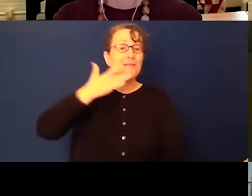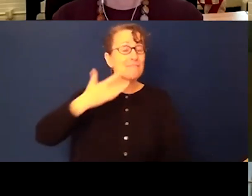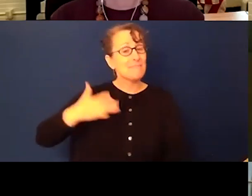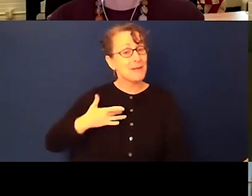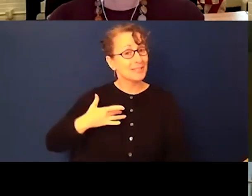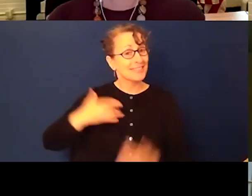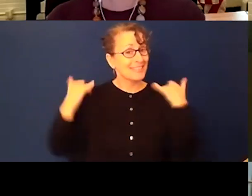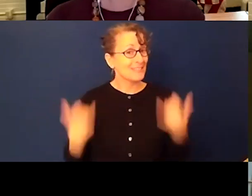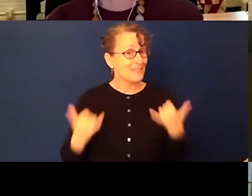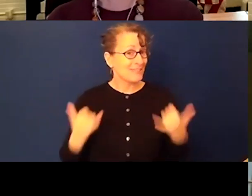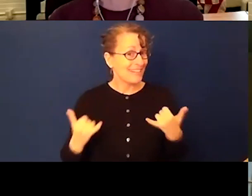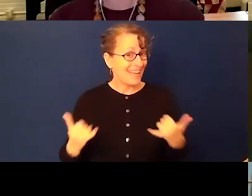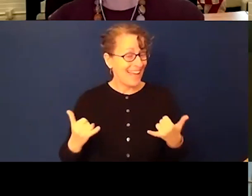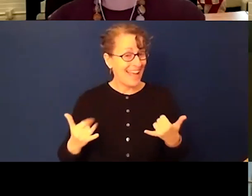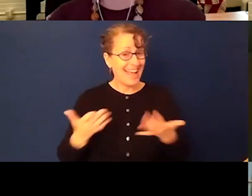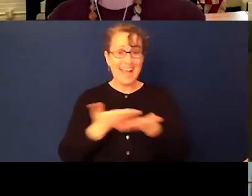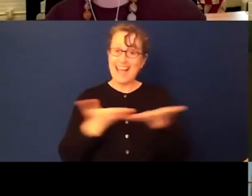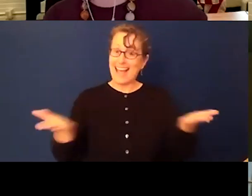Board.